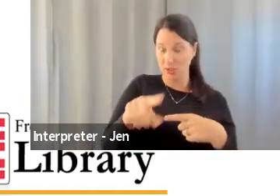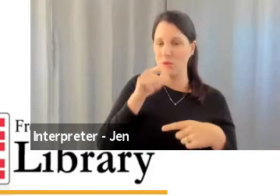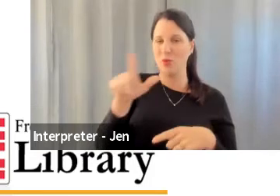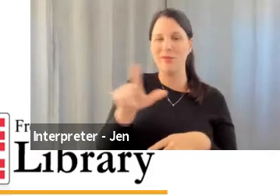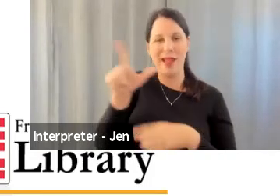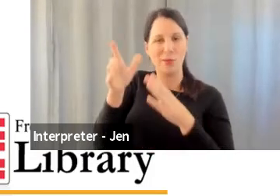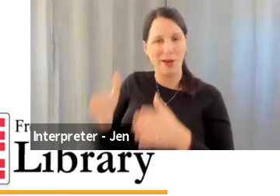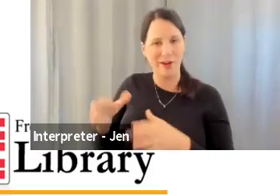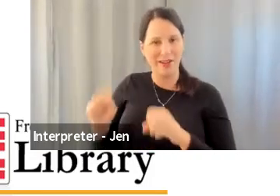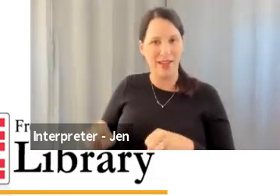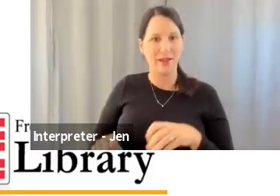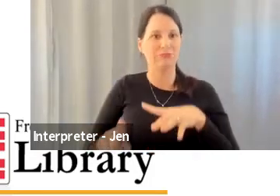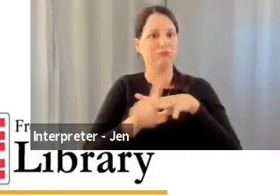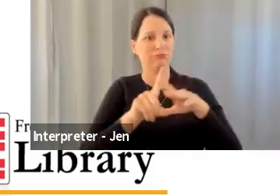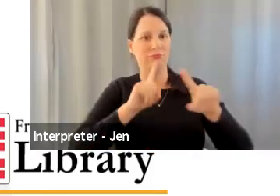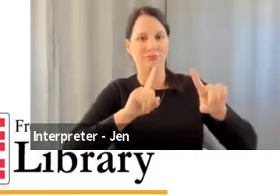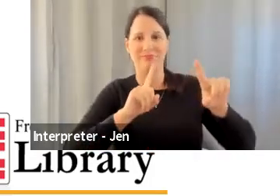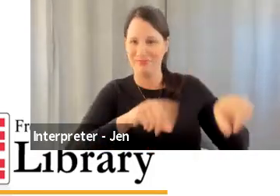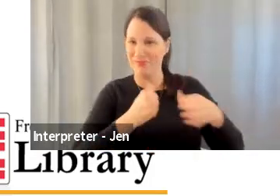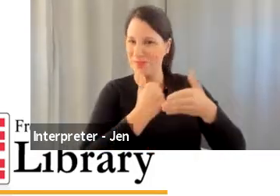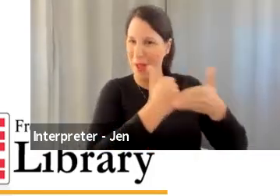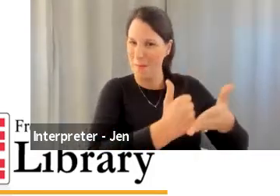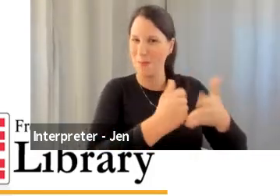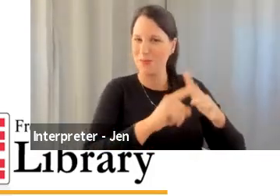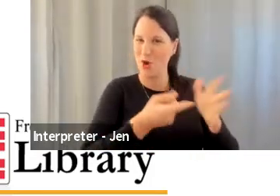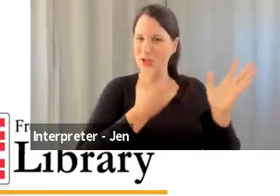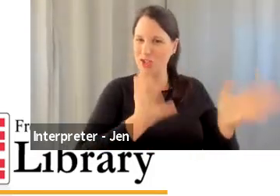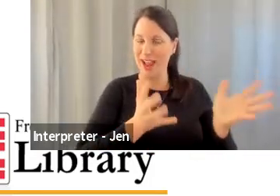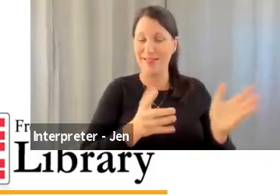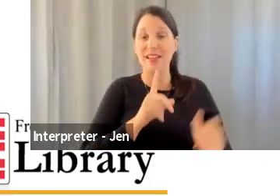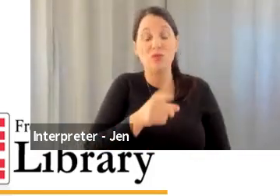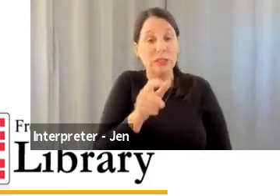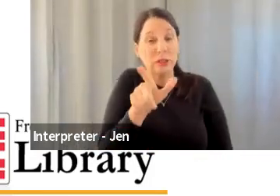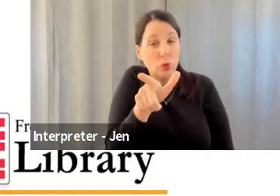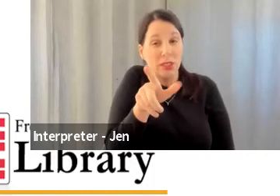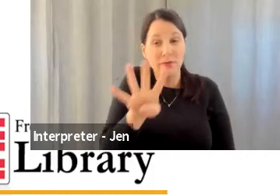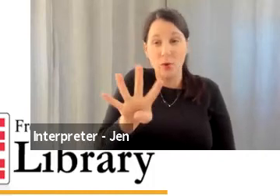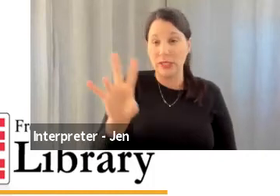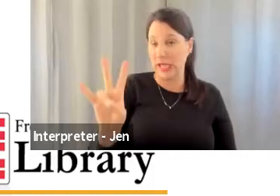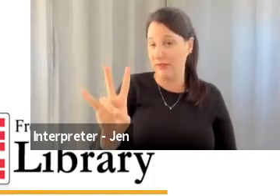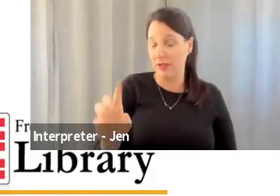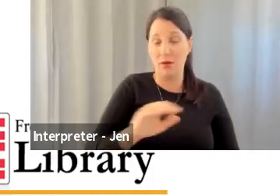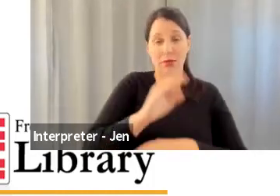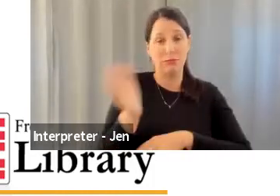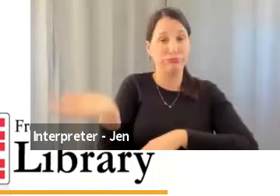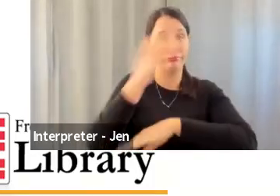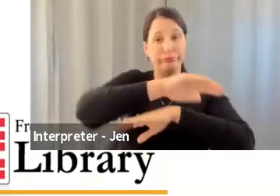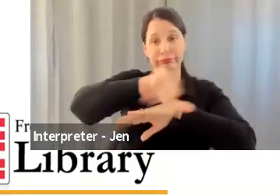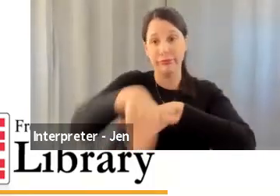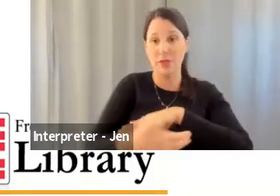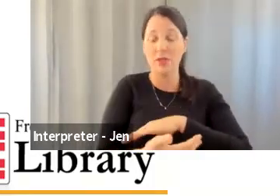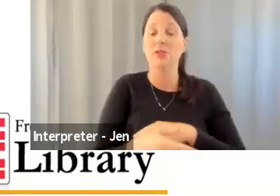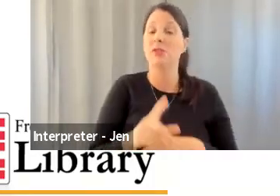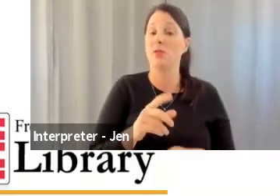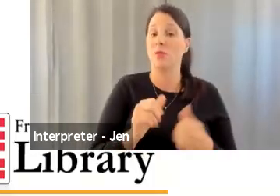any time of day. So literally, our chat is available 24/7. It's either with us, Fresno City College